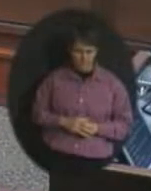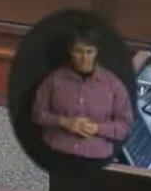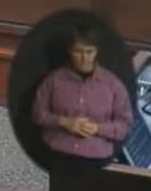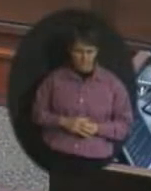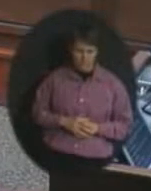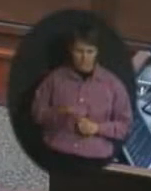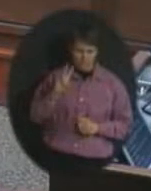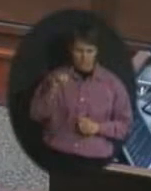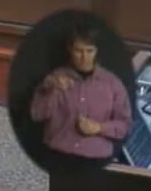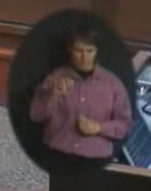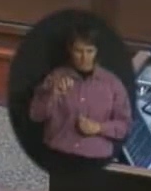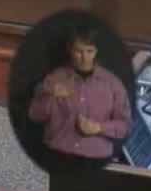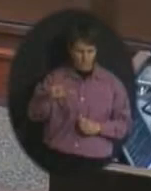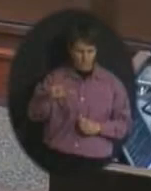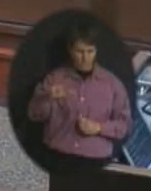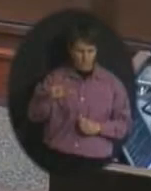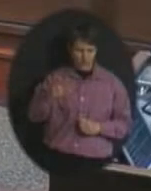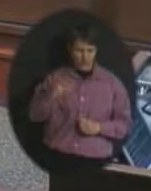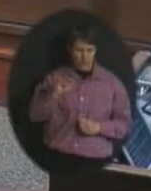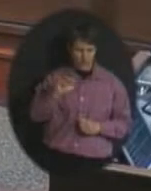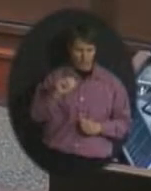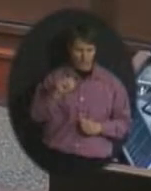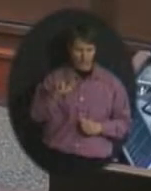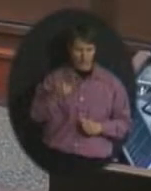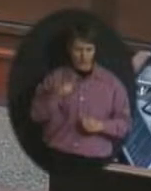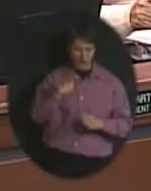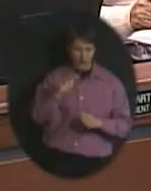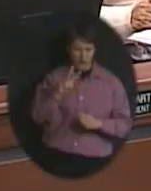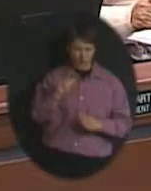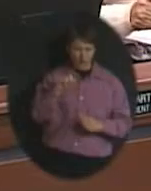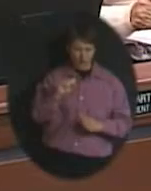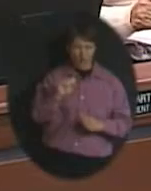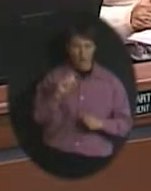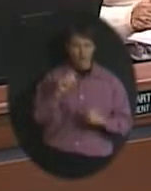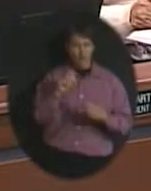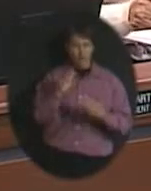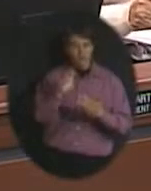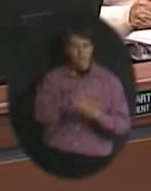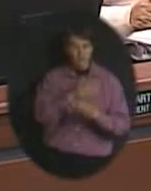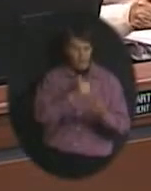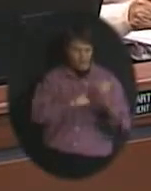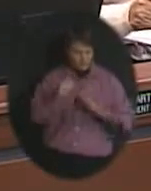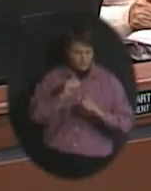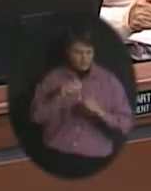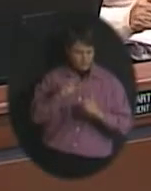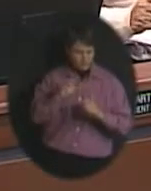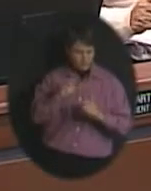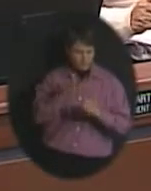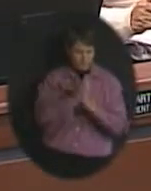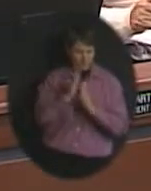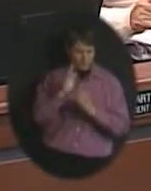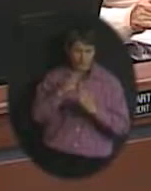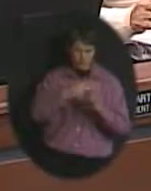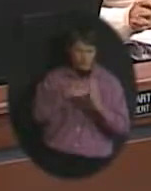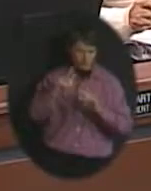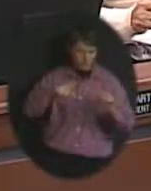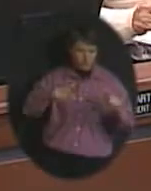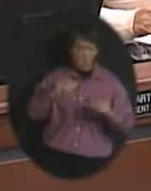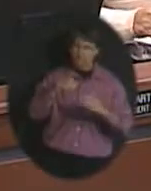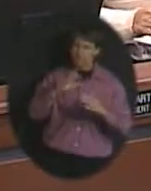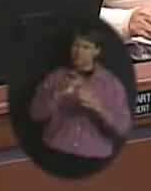carries. 7.03, our Masterworks concert request for a scheduling variance. Comments or questions?